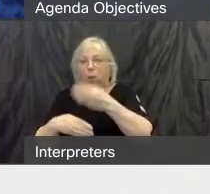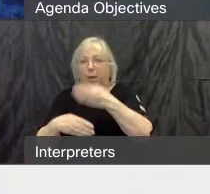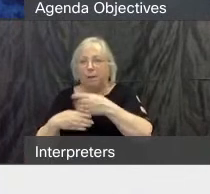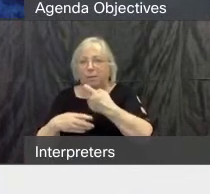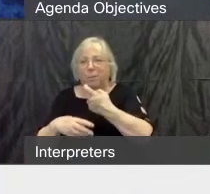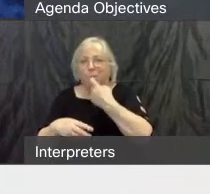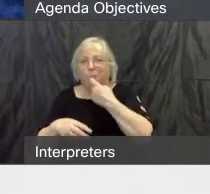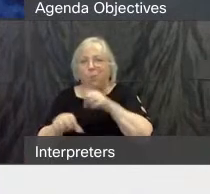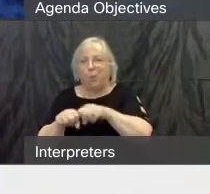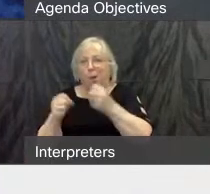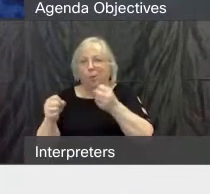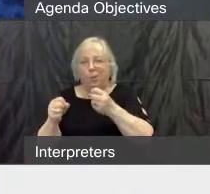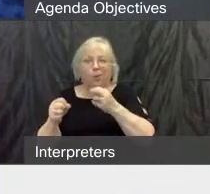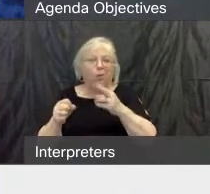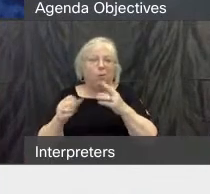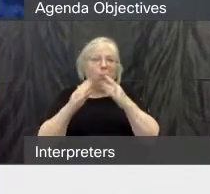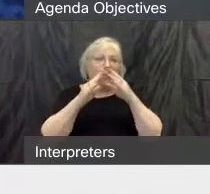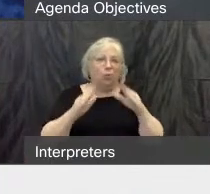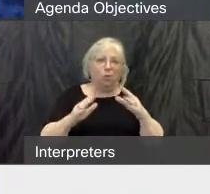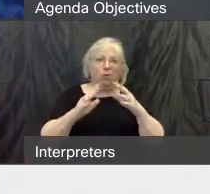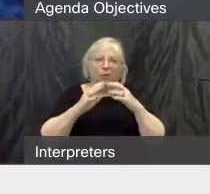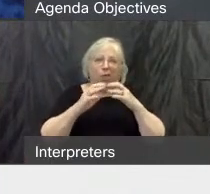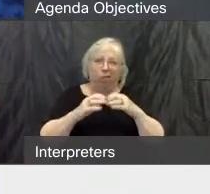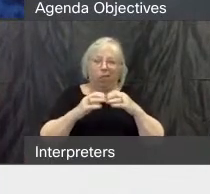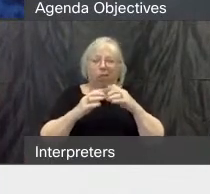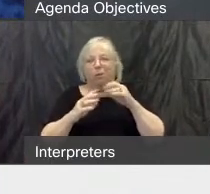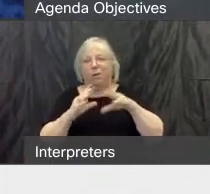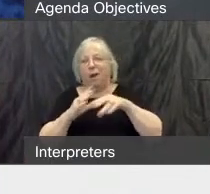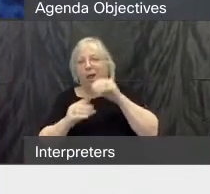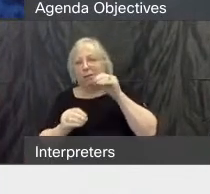repair their roof or their outside